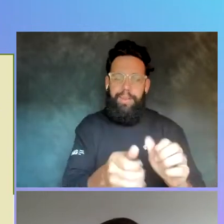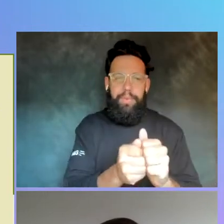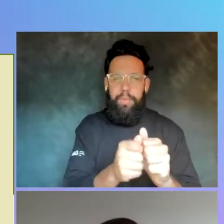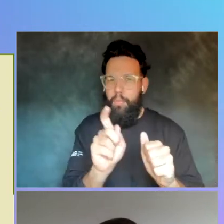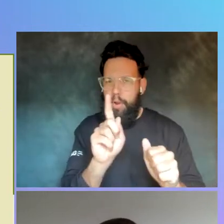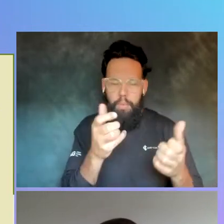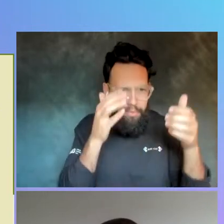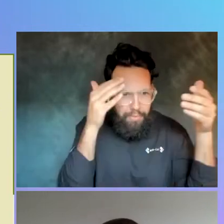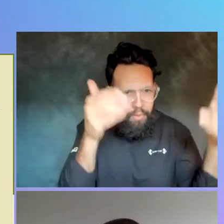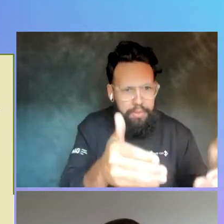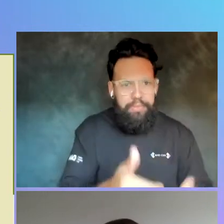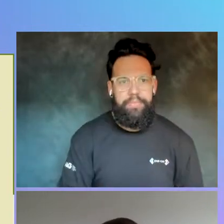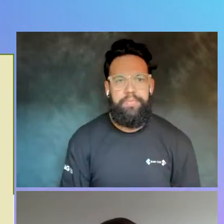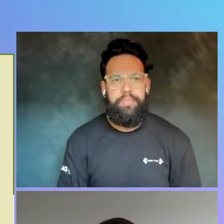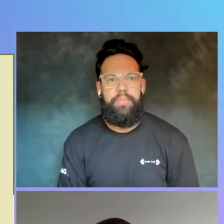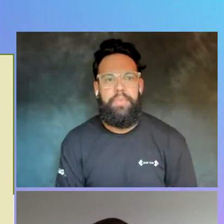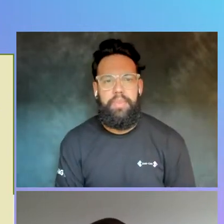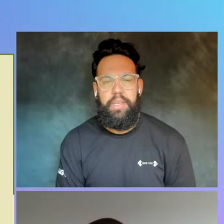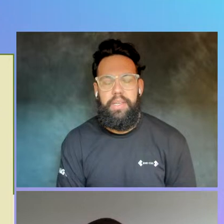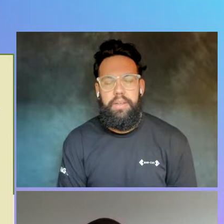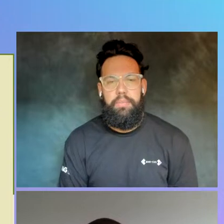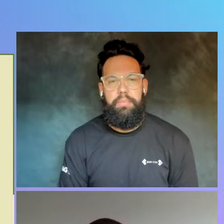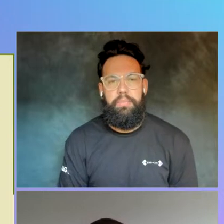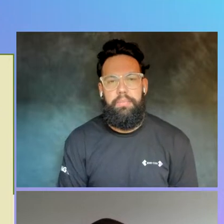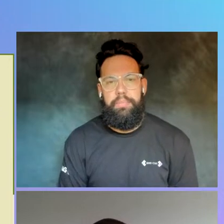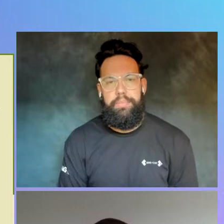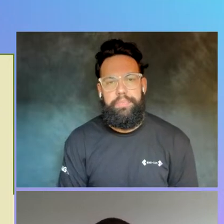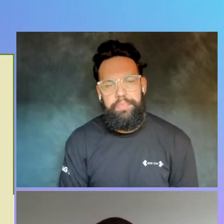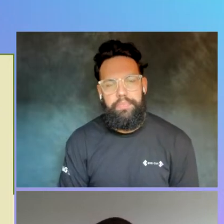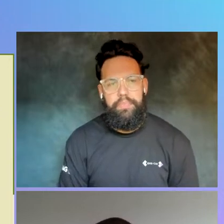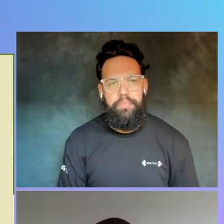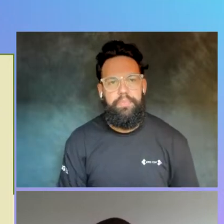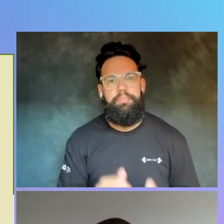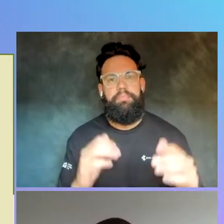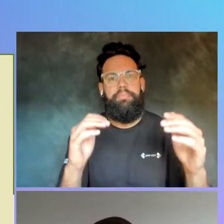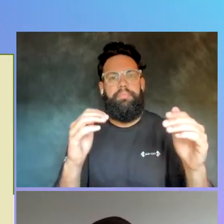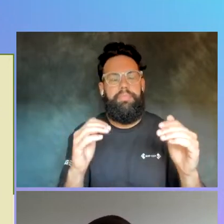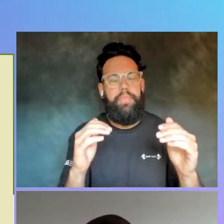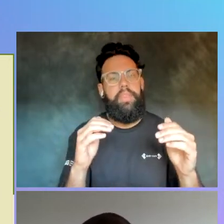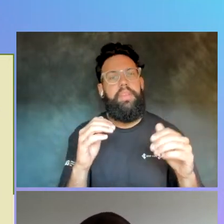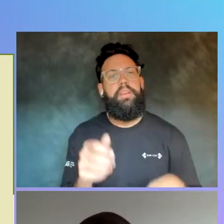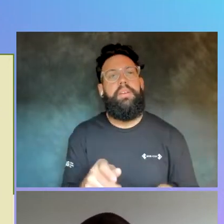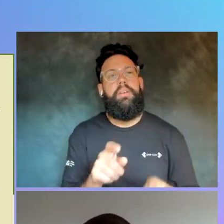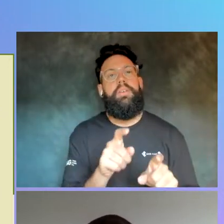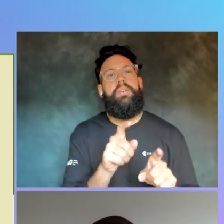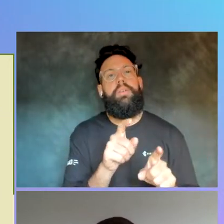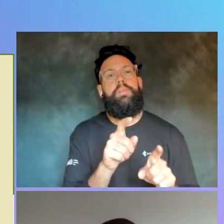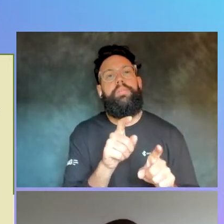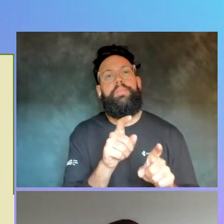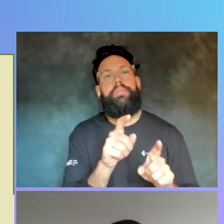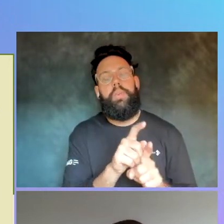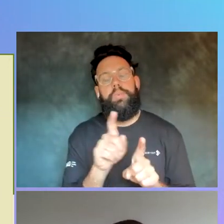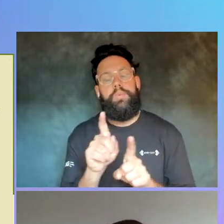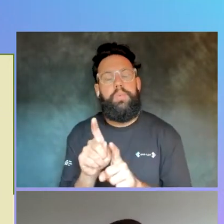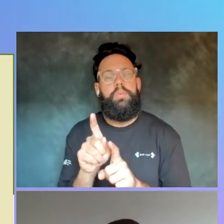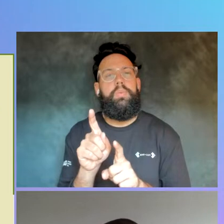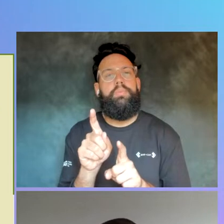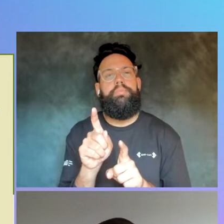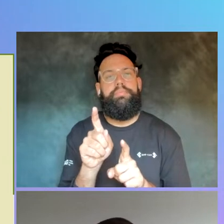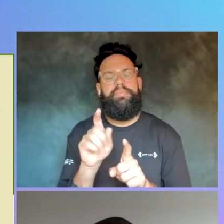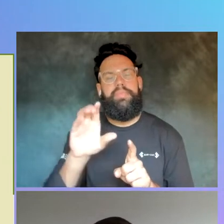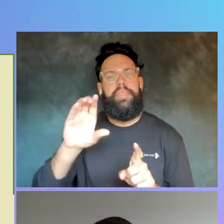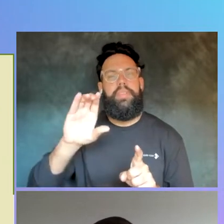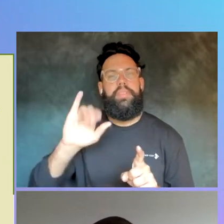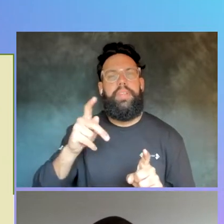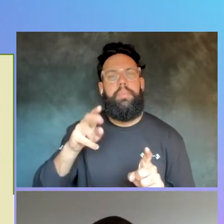There are also a couple of things to think about with Cypress component testing in regards